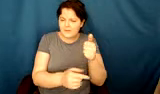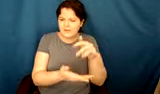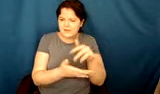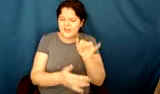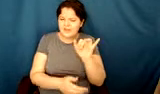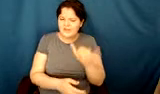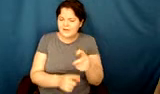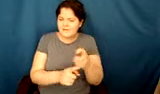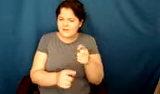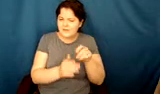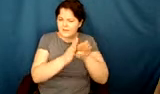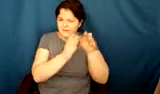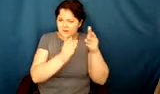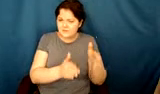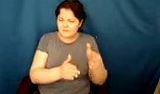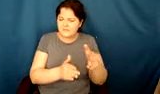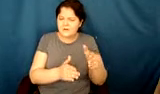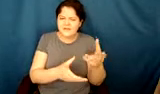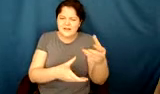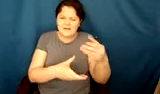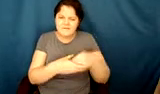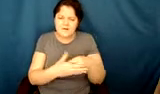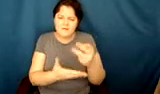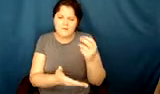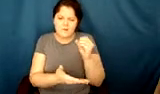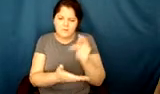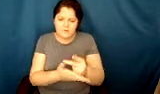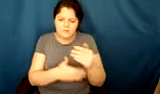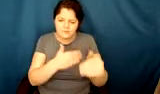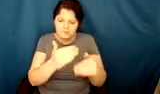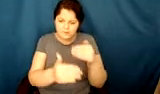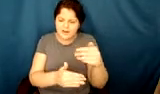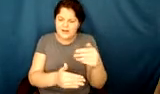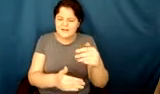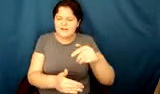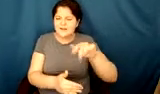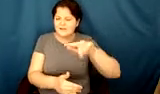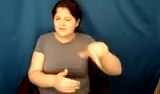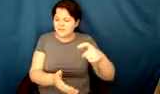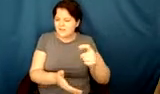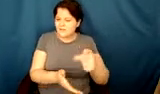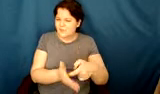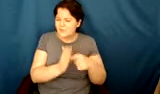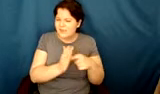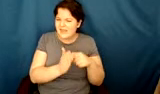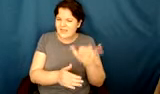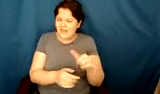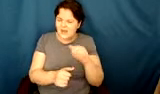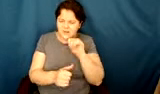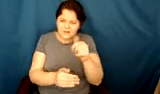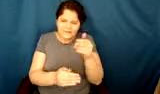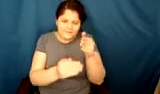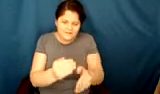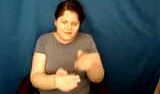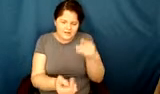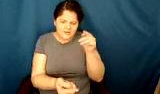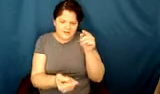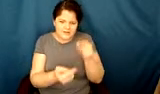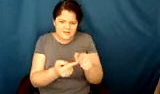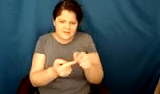as part of the approval process that municipalities require. So that will not be done until